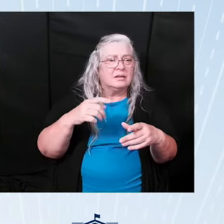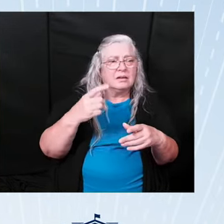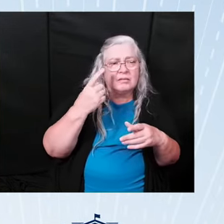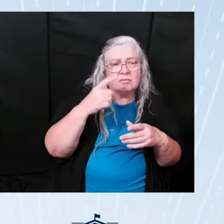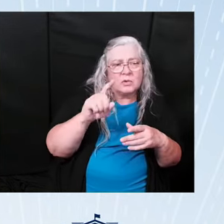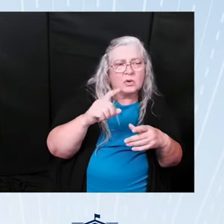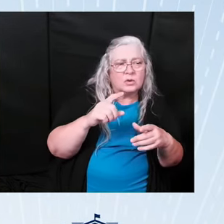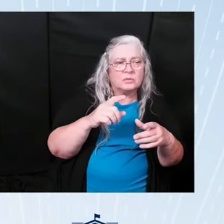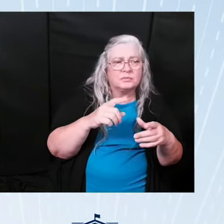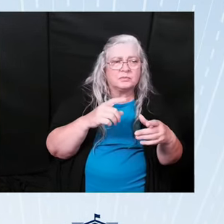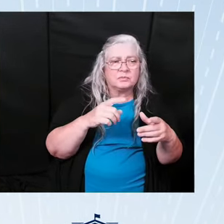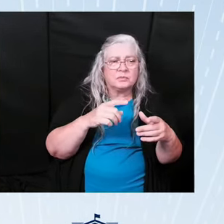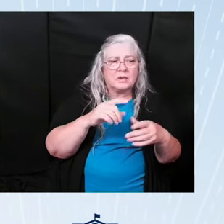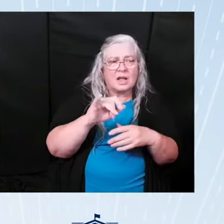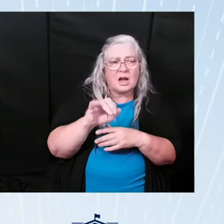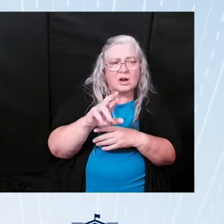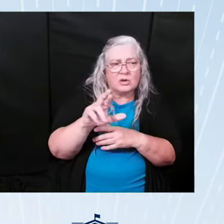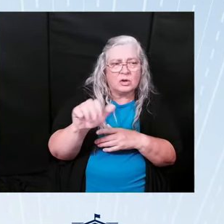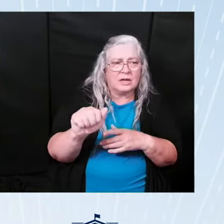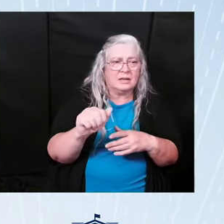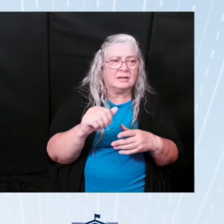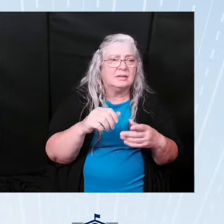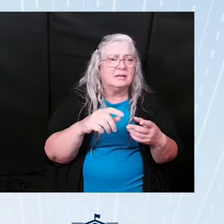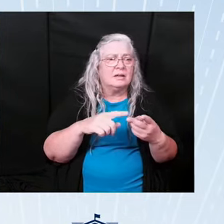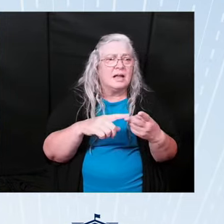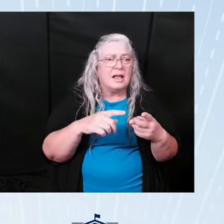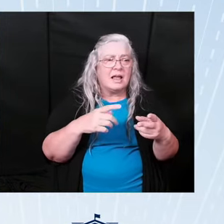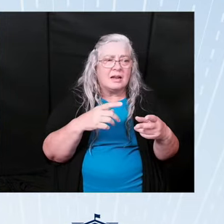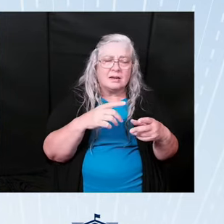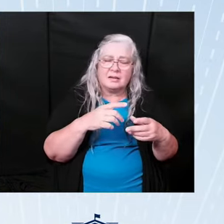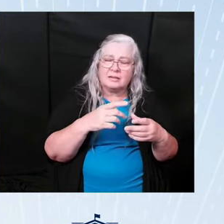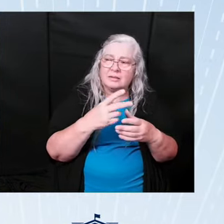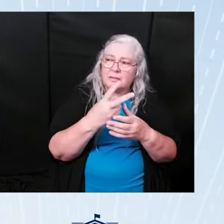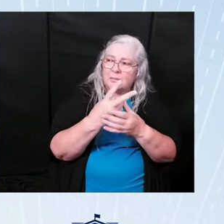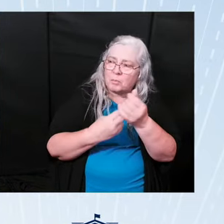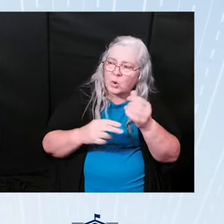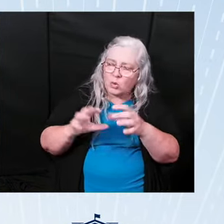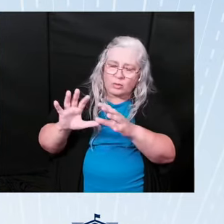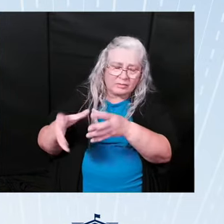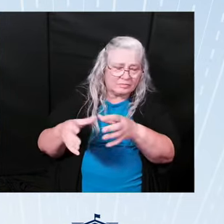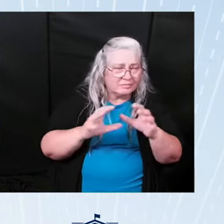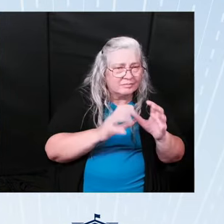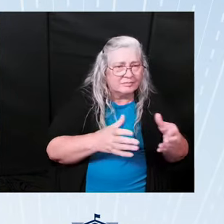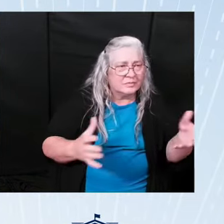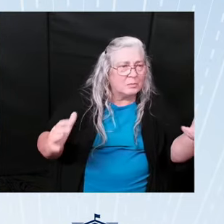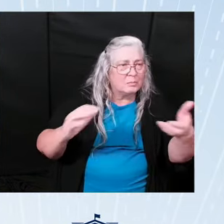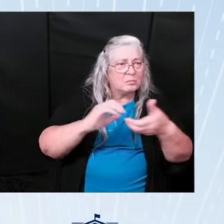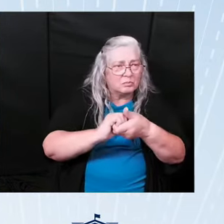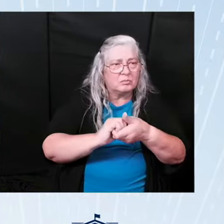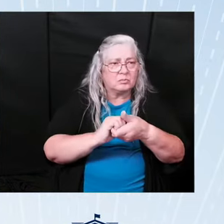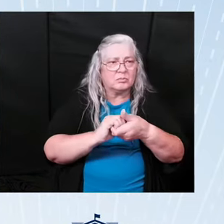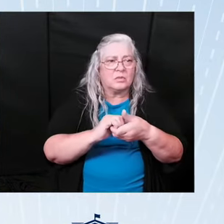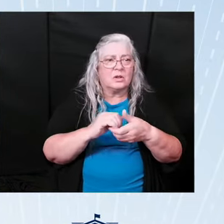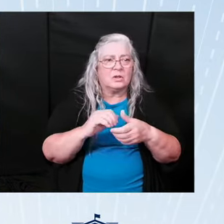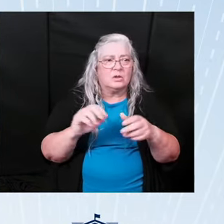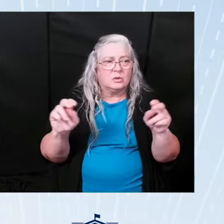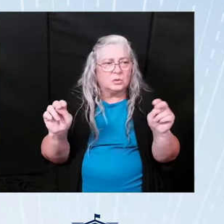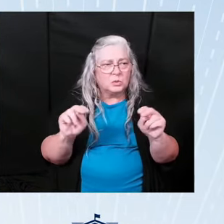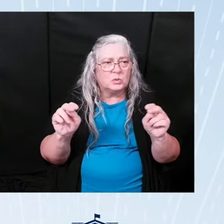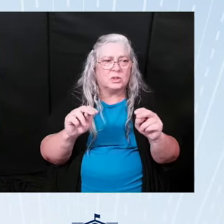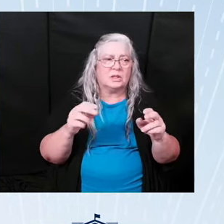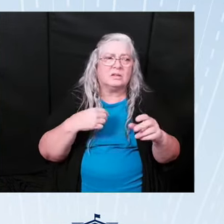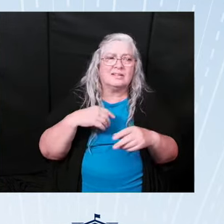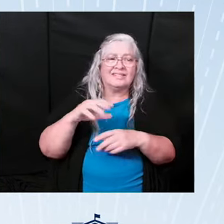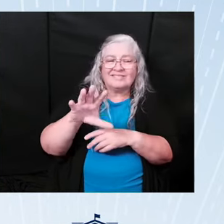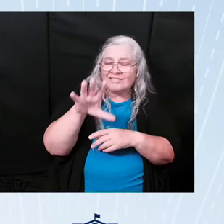to coastal community resilience. We're restoring our treasured national parks and equipping them to withstand future climate impacts.